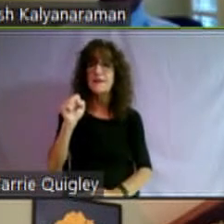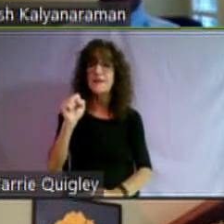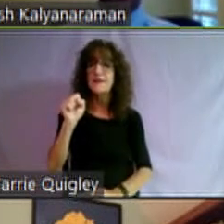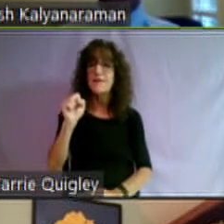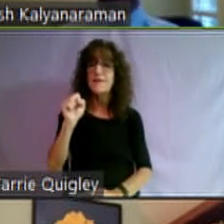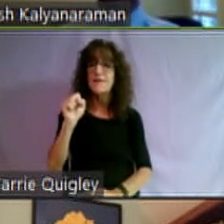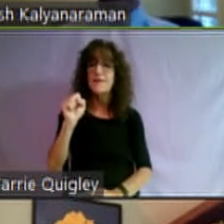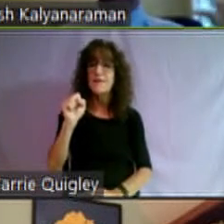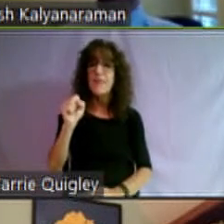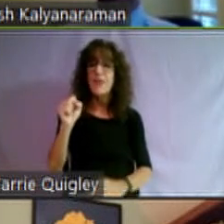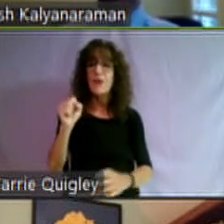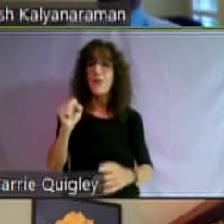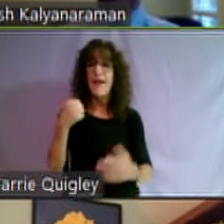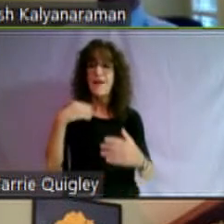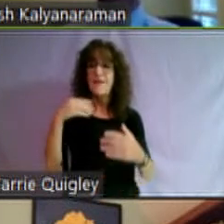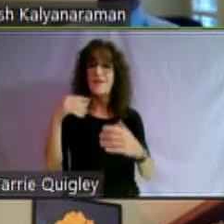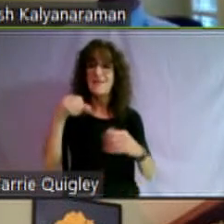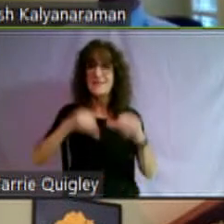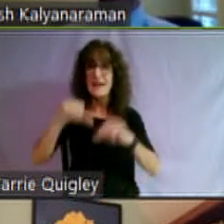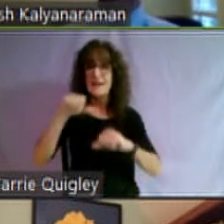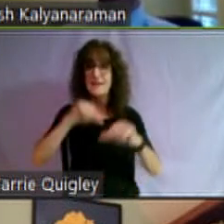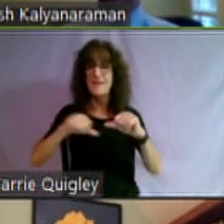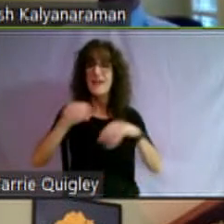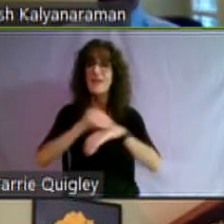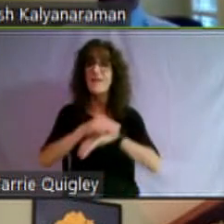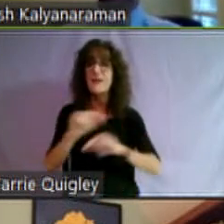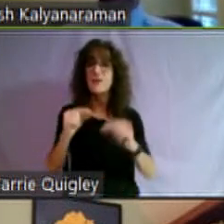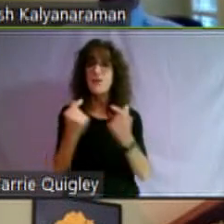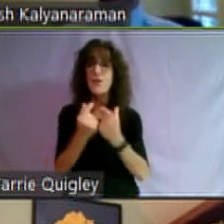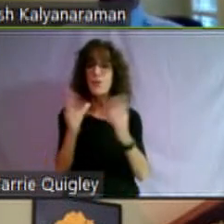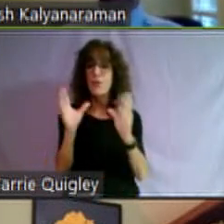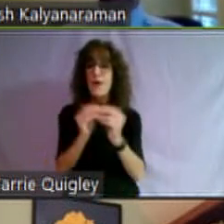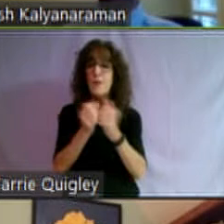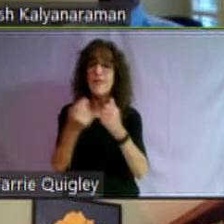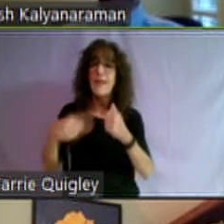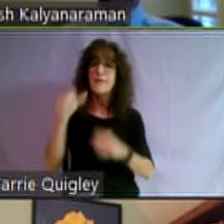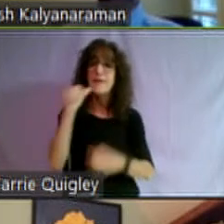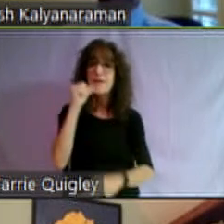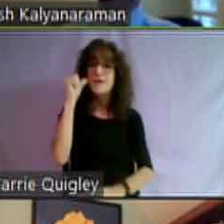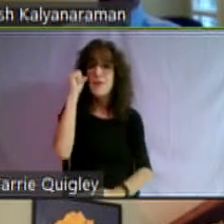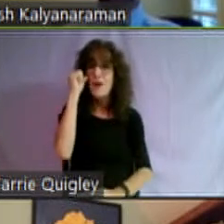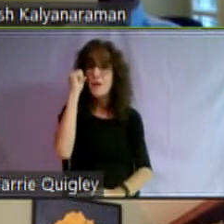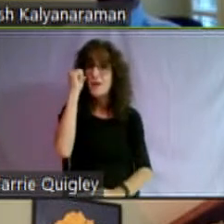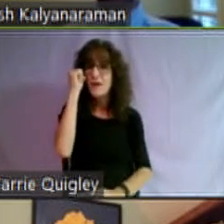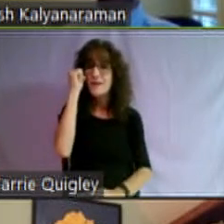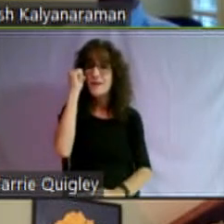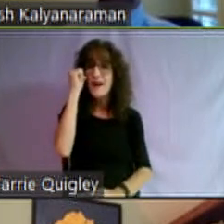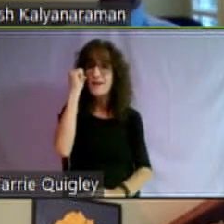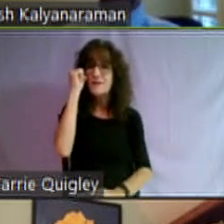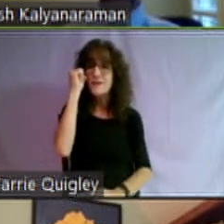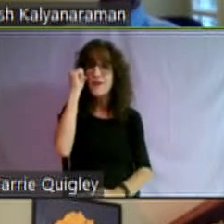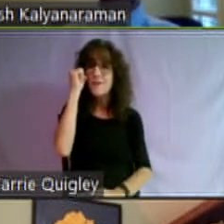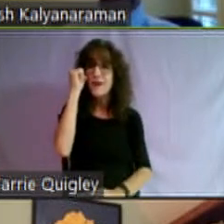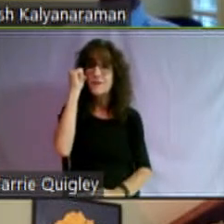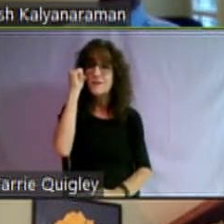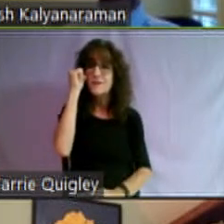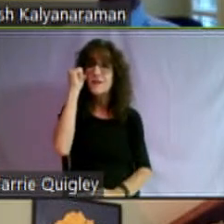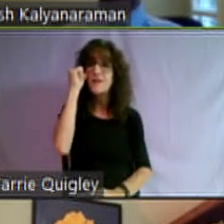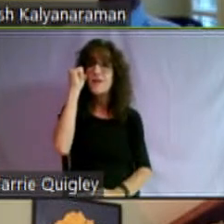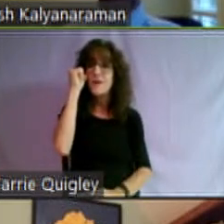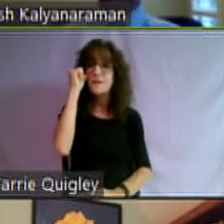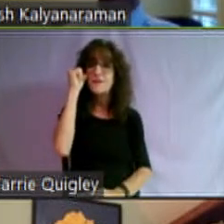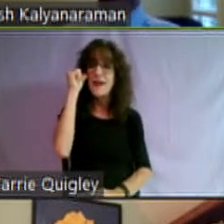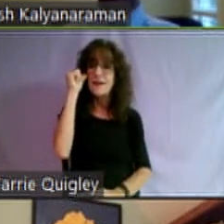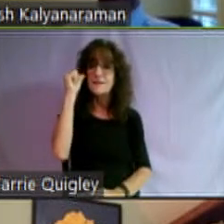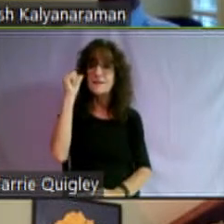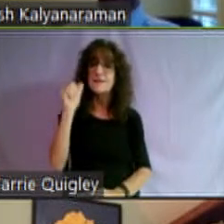have our scientific advisory group, and we met with them yesterday. We're really going into more detail about at